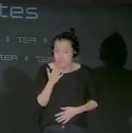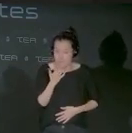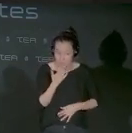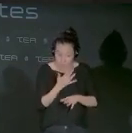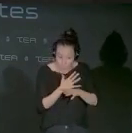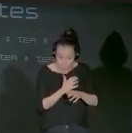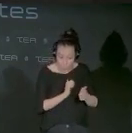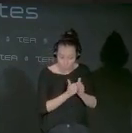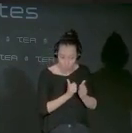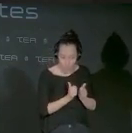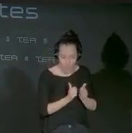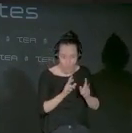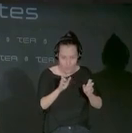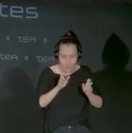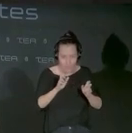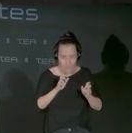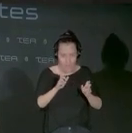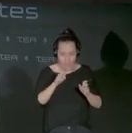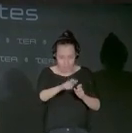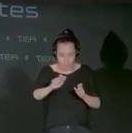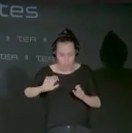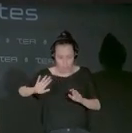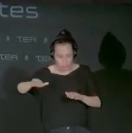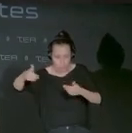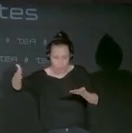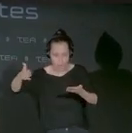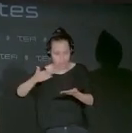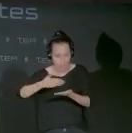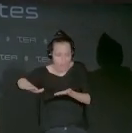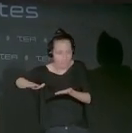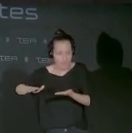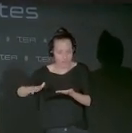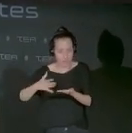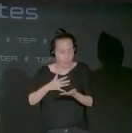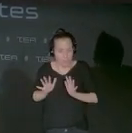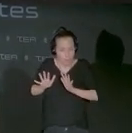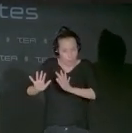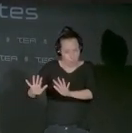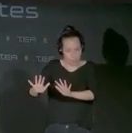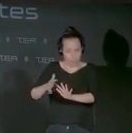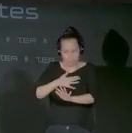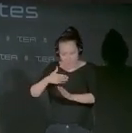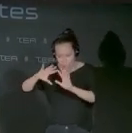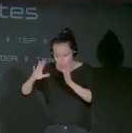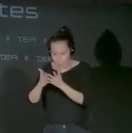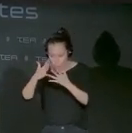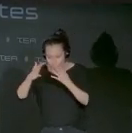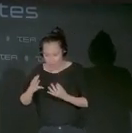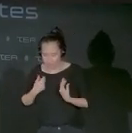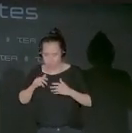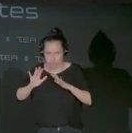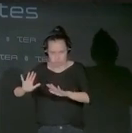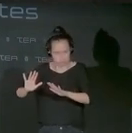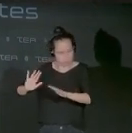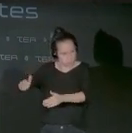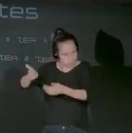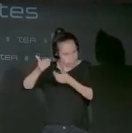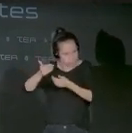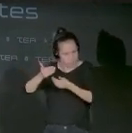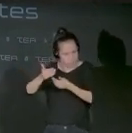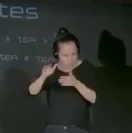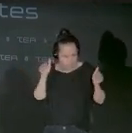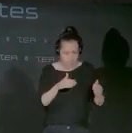play games and find out who you are. So that's ultimately what society gives people. It gives people the freedom to be.